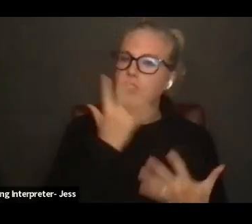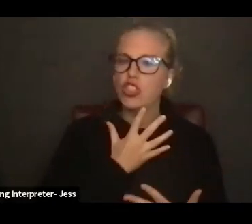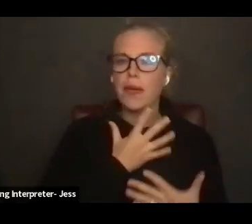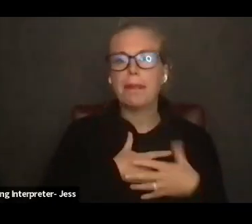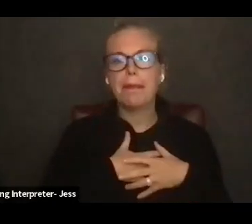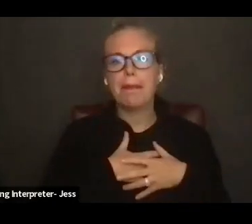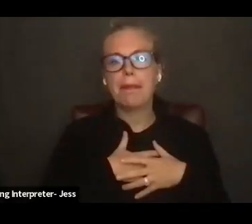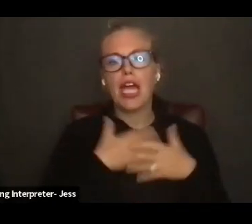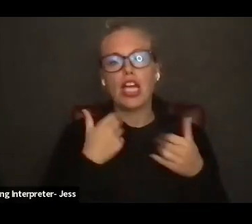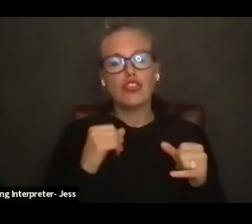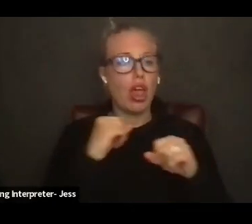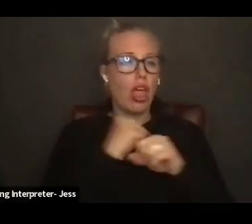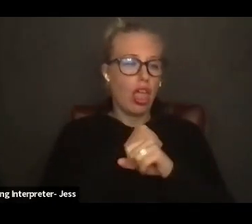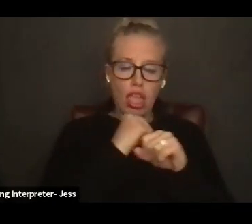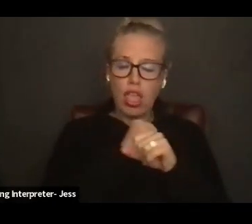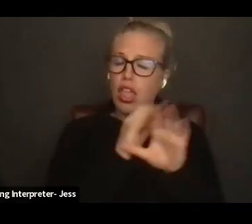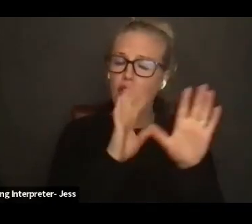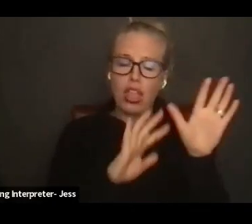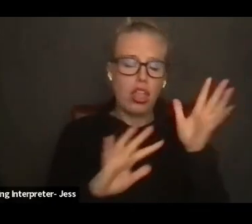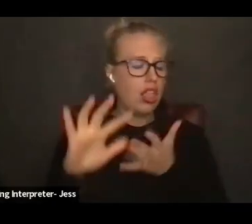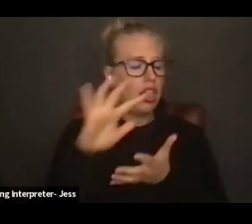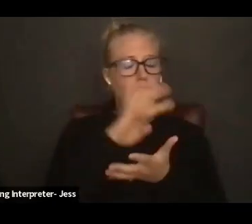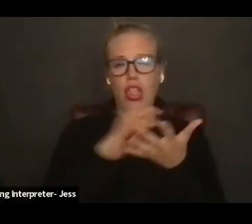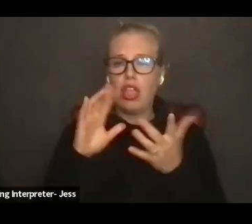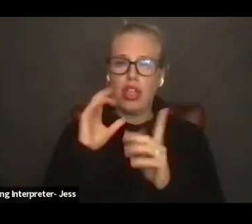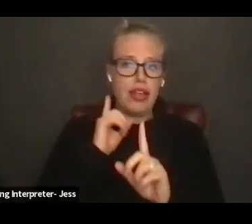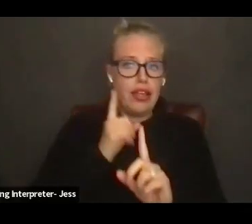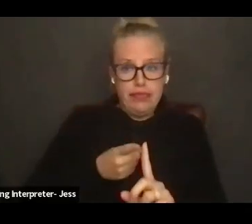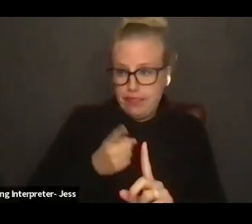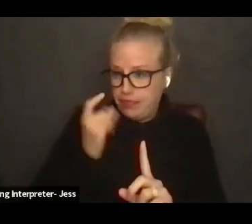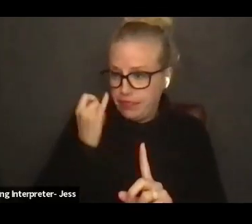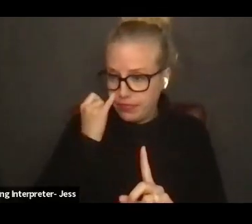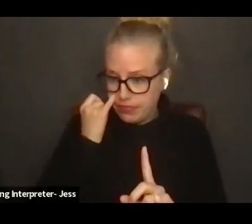And then you try to fight it, and it's down to whether the